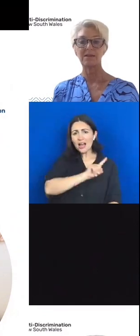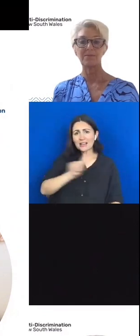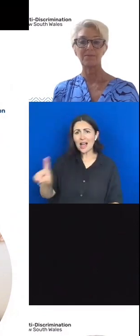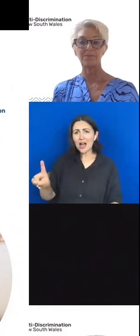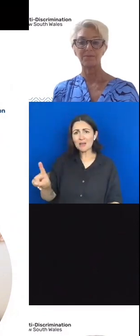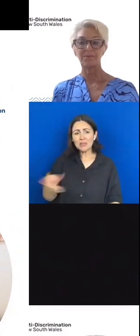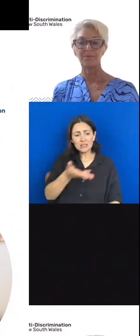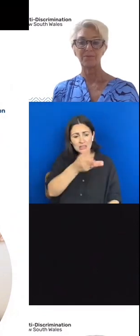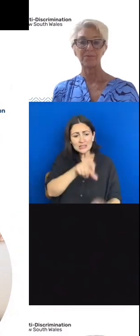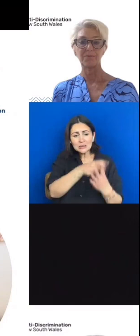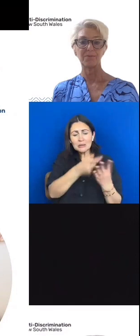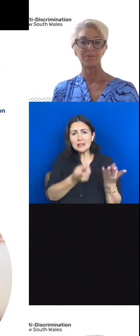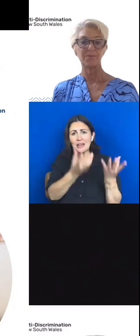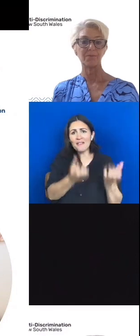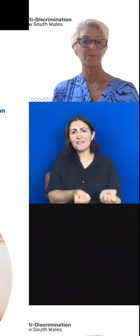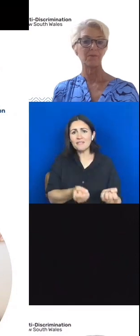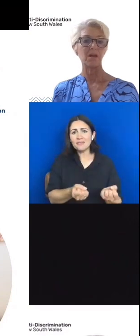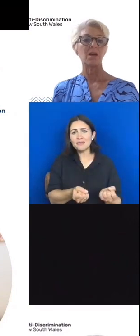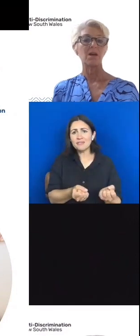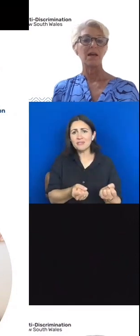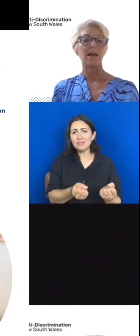letter.